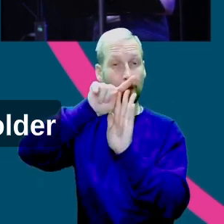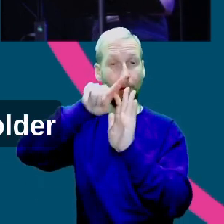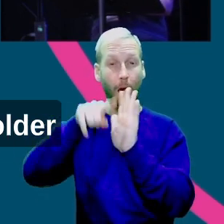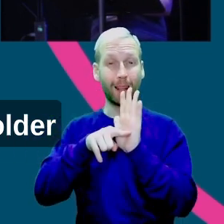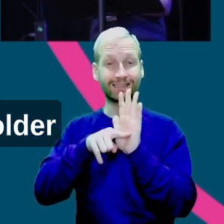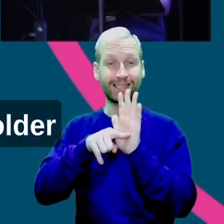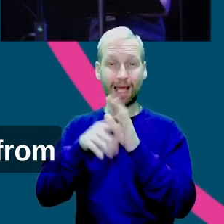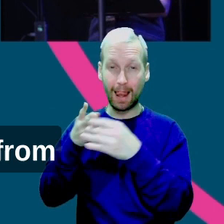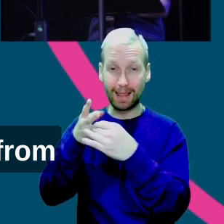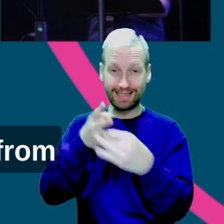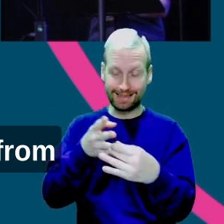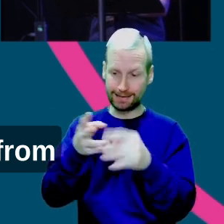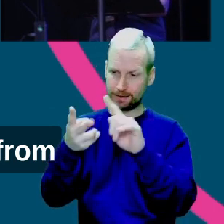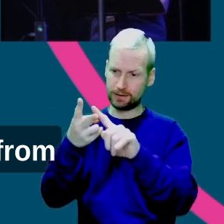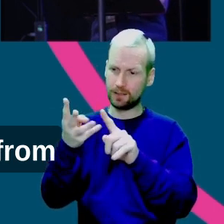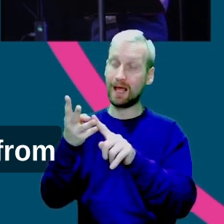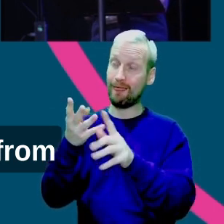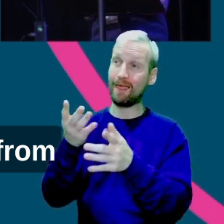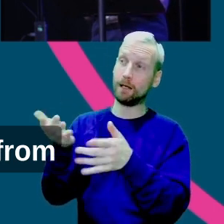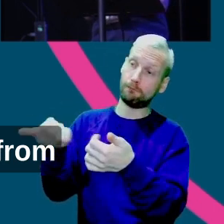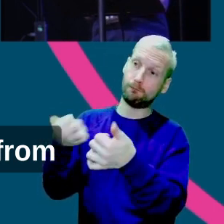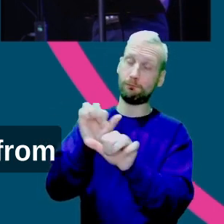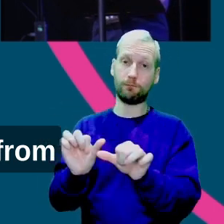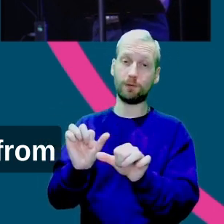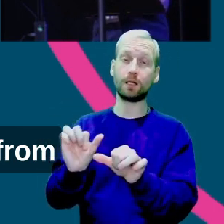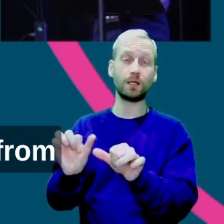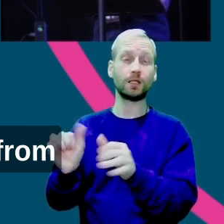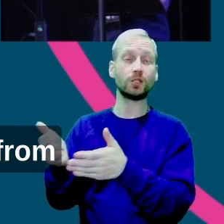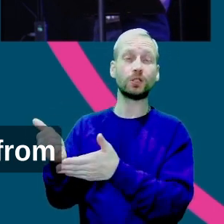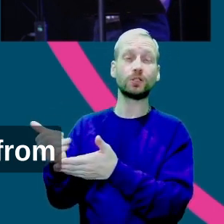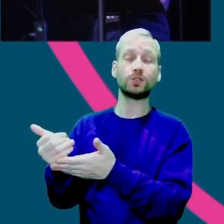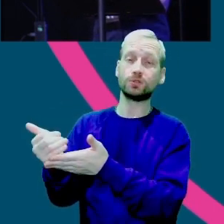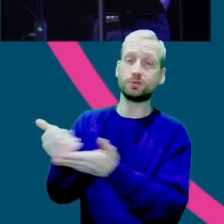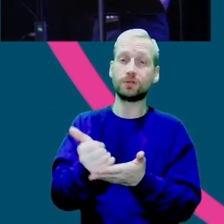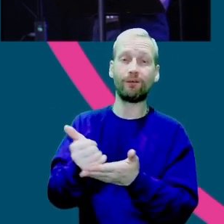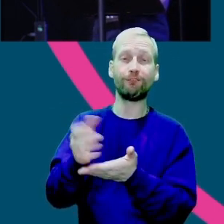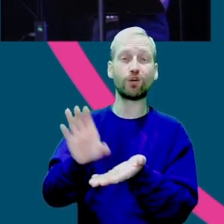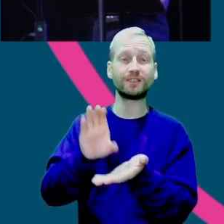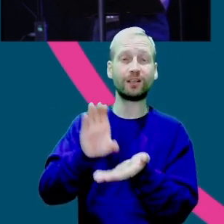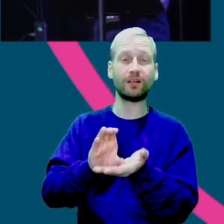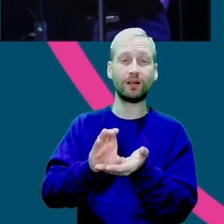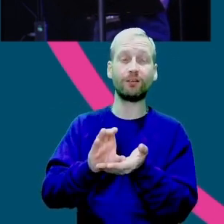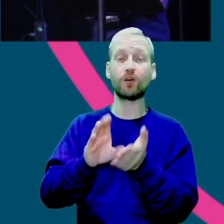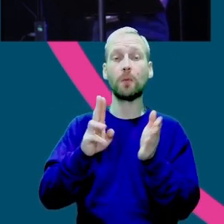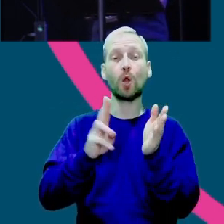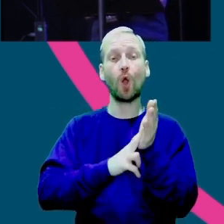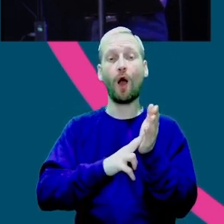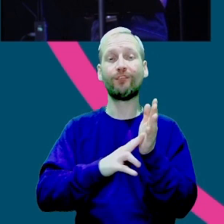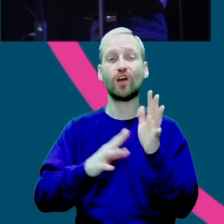stakeholder work before securing funding for the carer support nurse role from the former Norfolk and Waveney